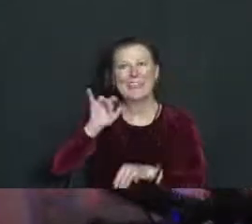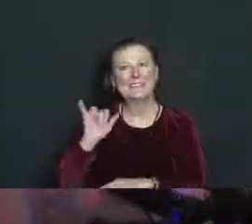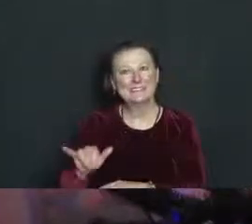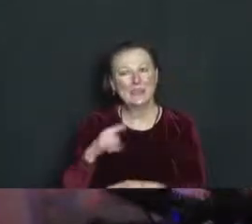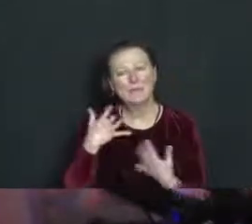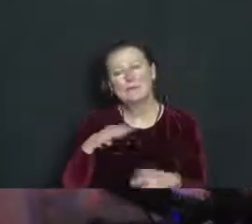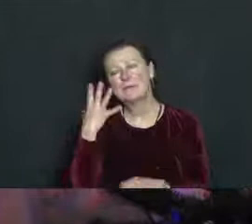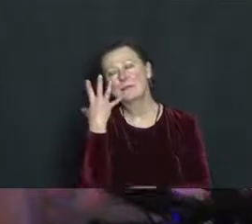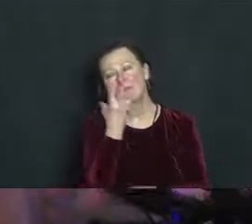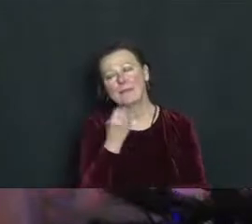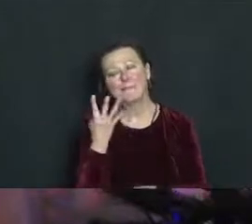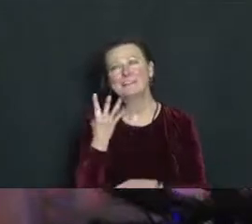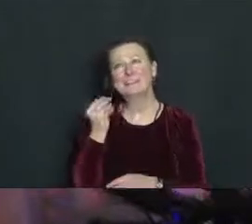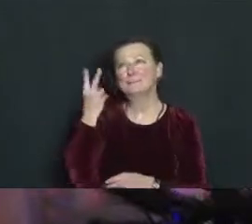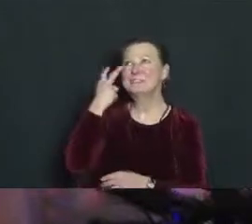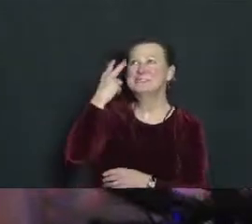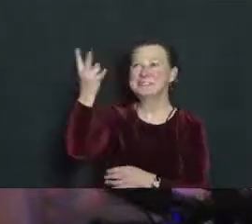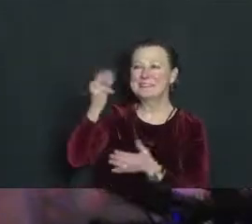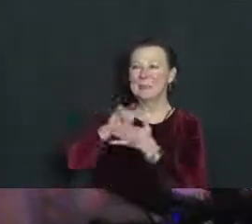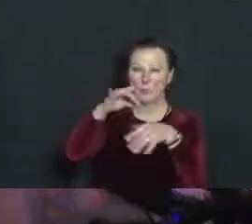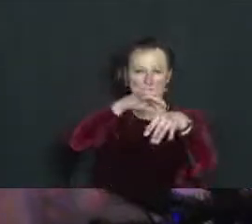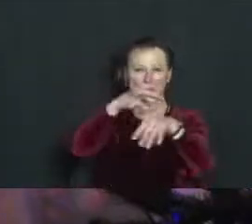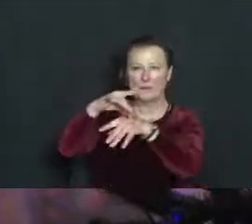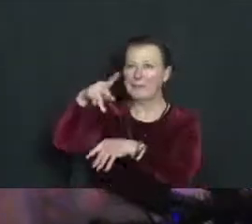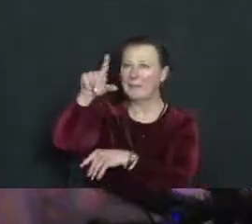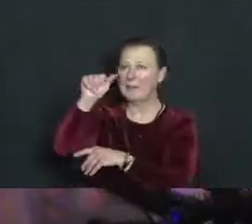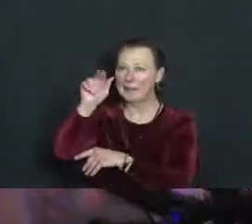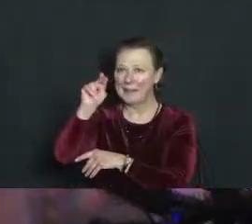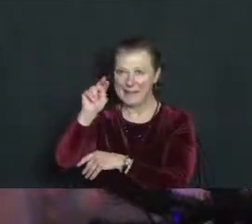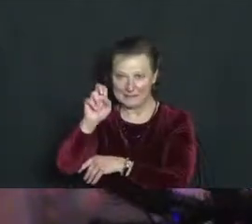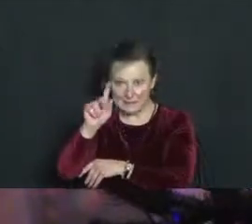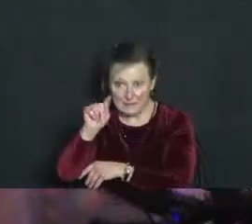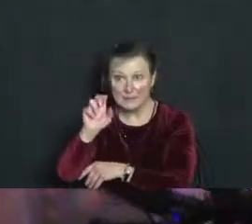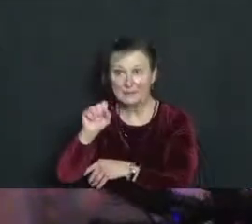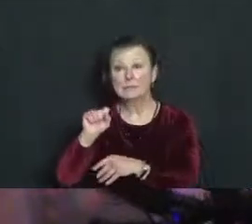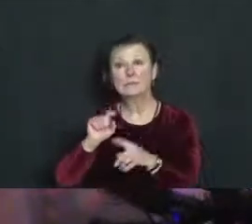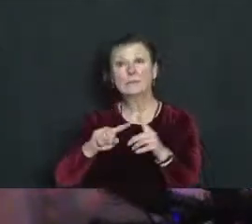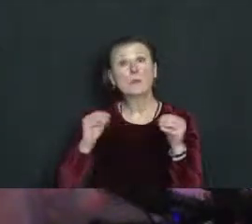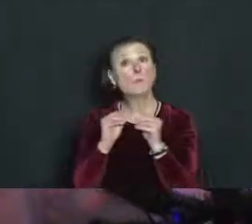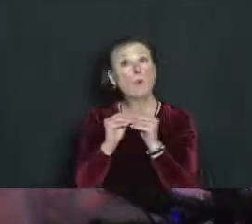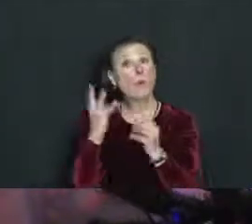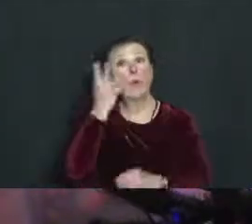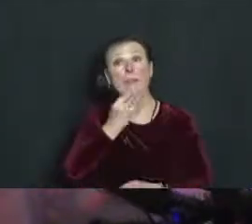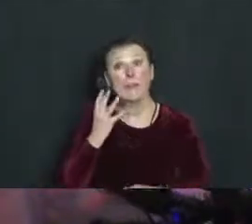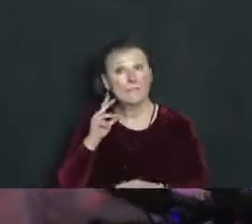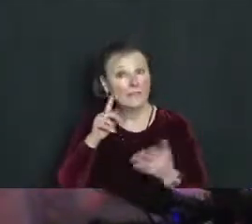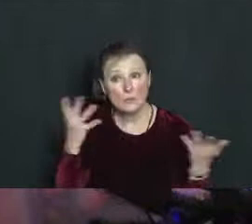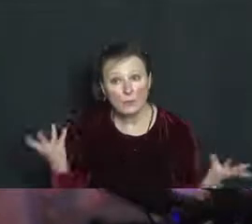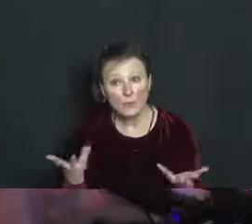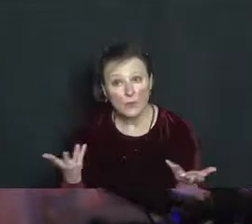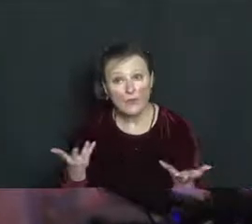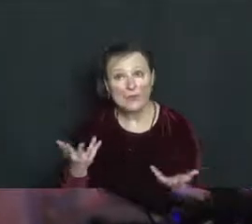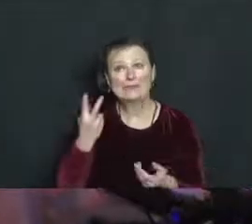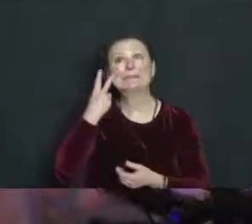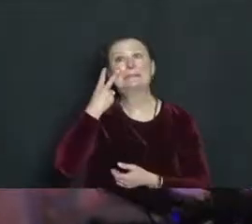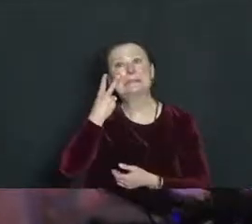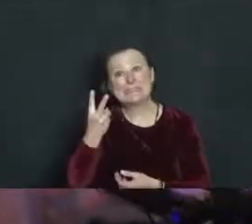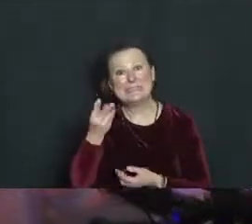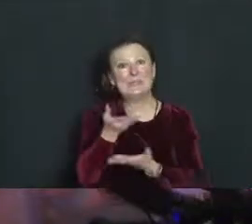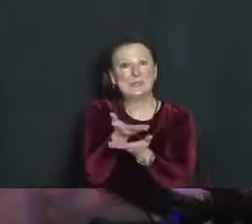lovely sight, it was, those planets. Yet a more lovely sight would be to see